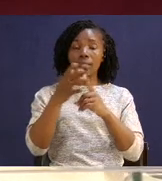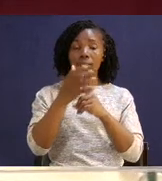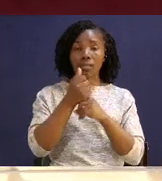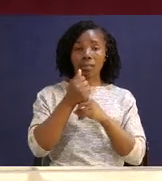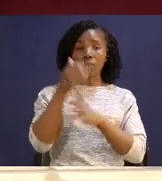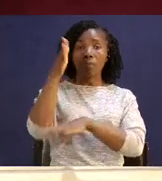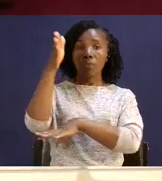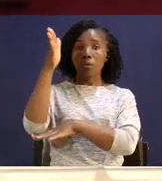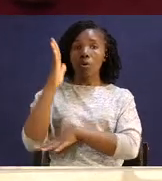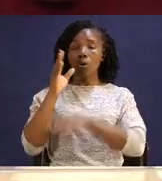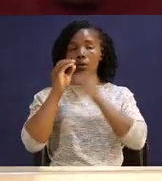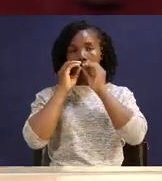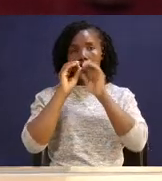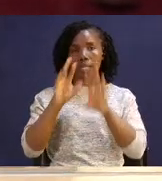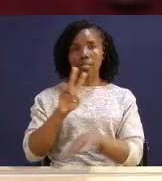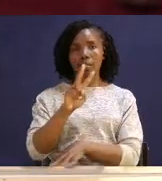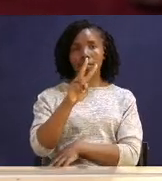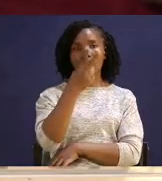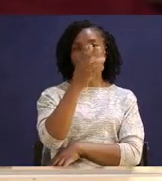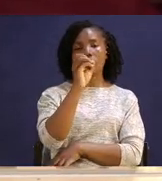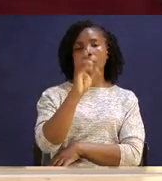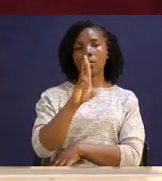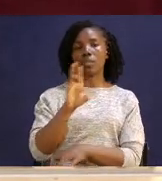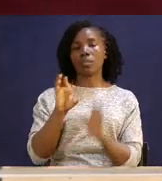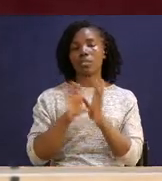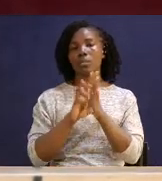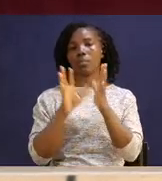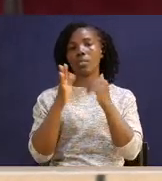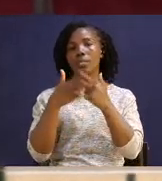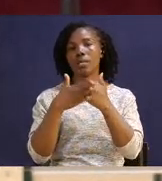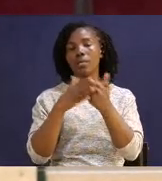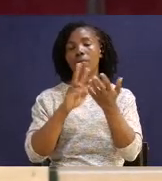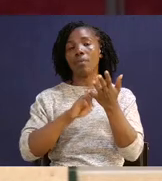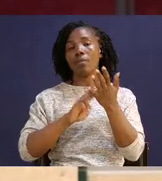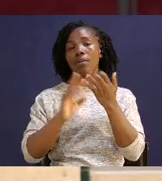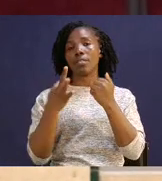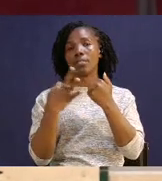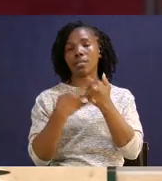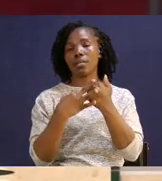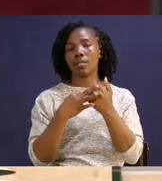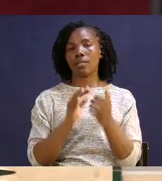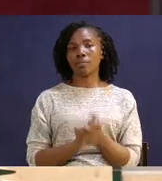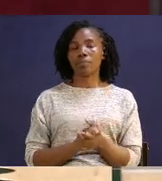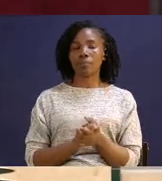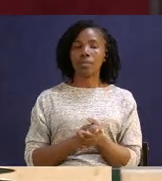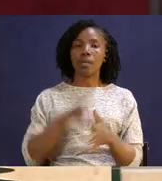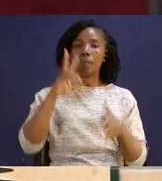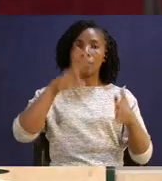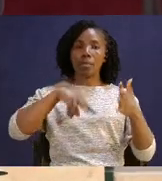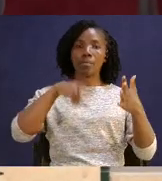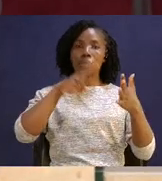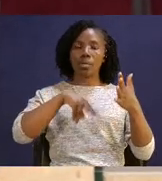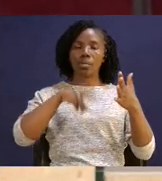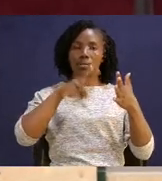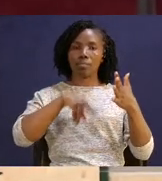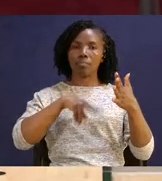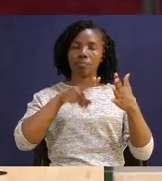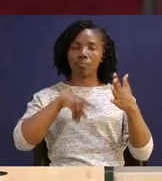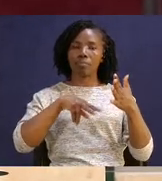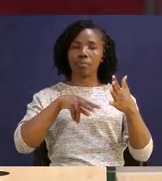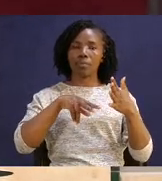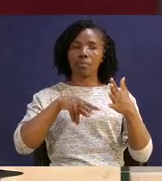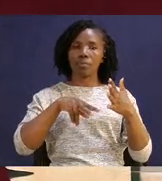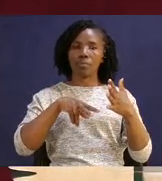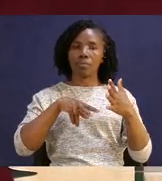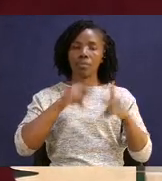2 Corinthians chapter 9. I want to read from verse 8. And I want to read in the